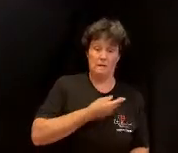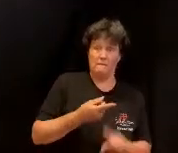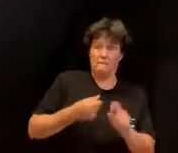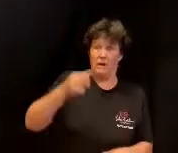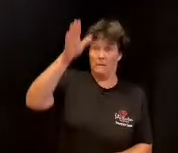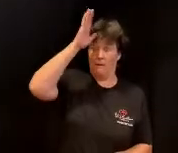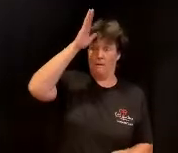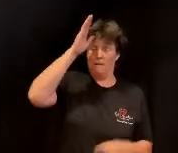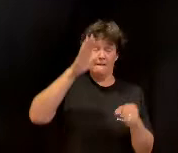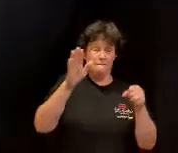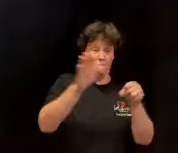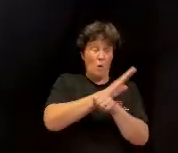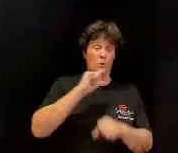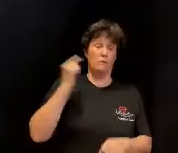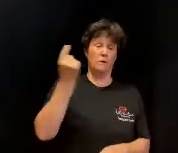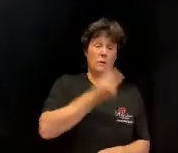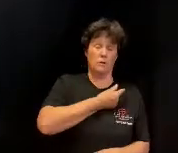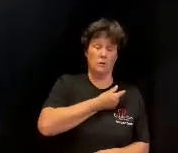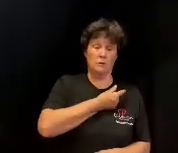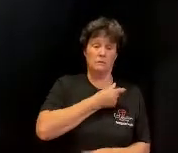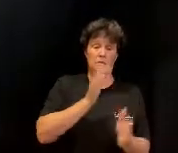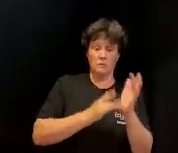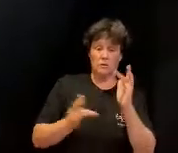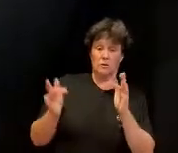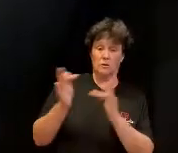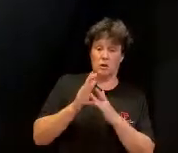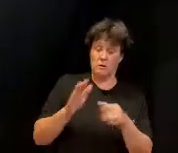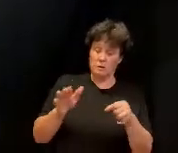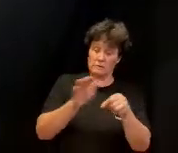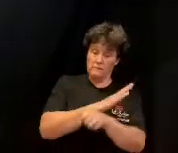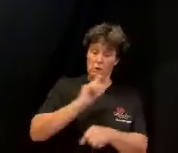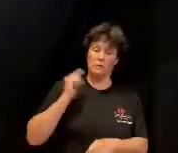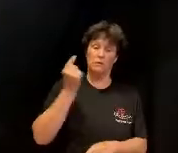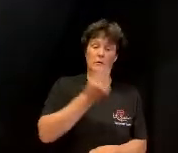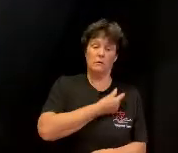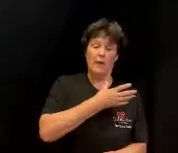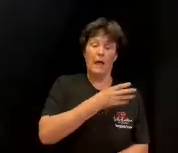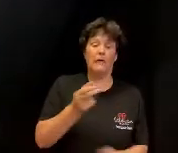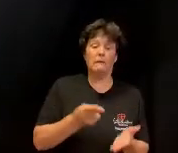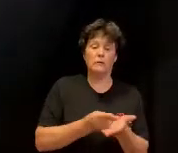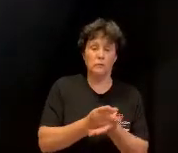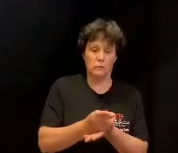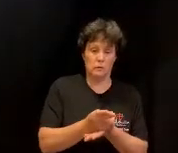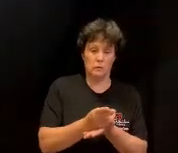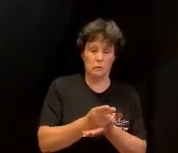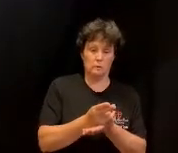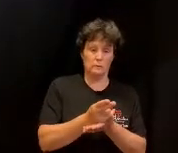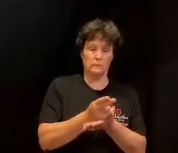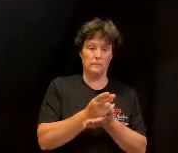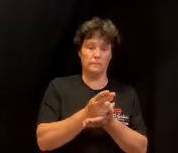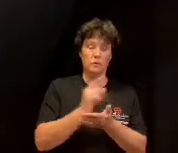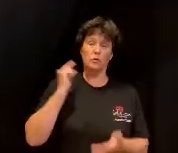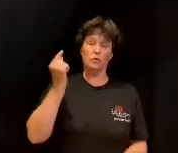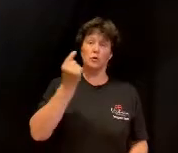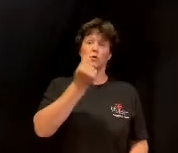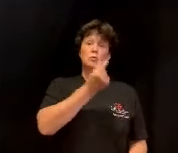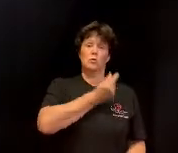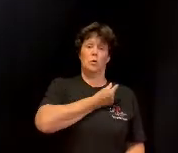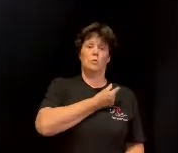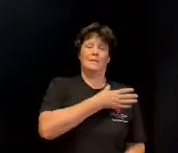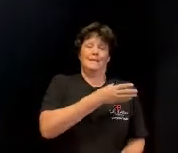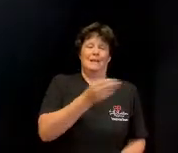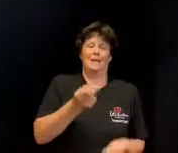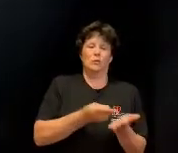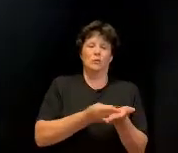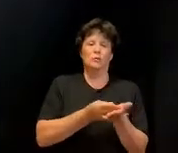full of grace. This is John 1:14. Jesus is full of grace and truth. Grace and truth.